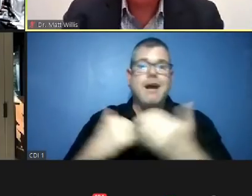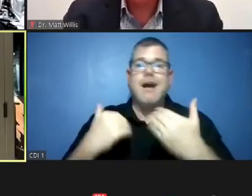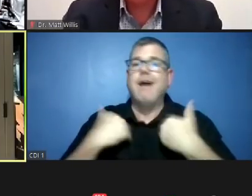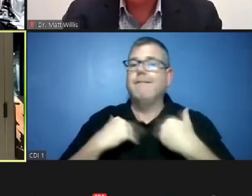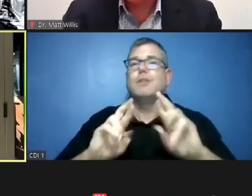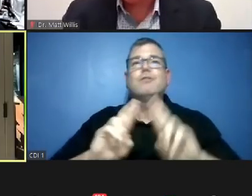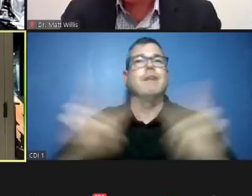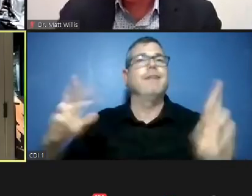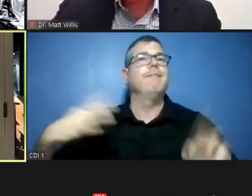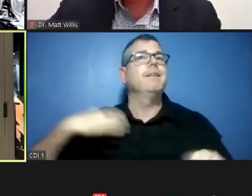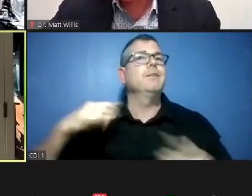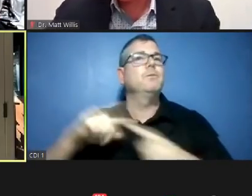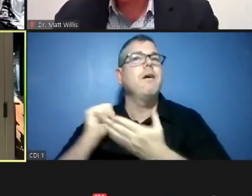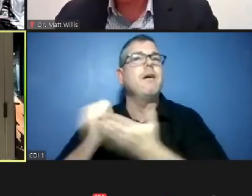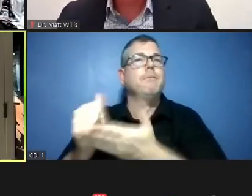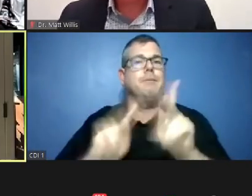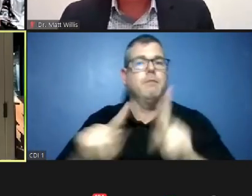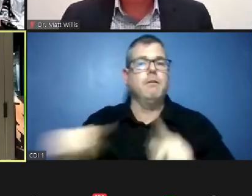Excellent. Thanks for that extra point.